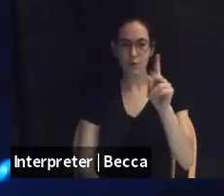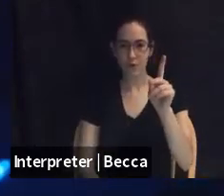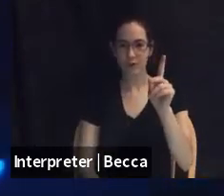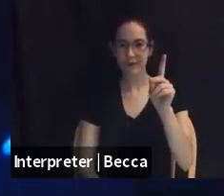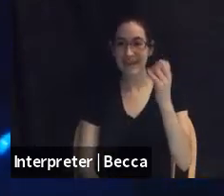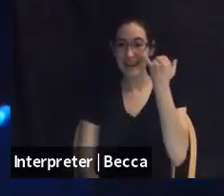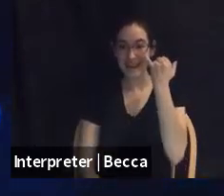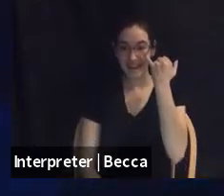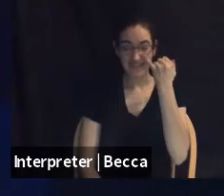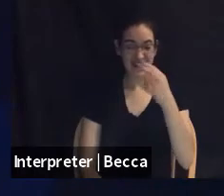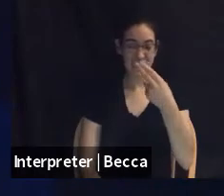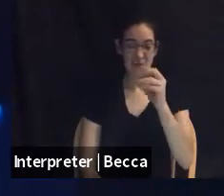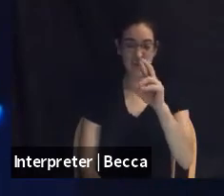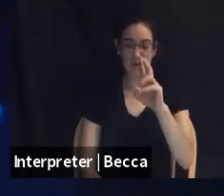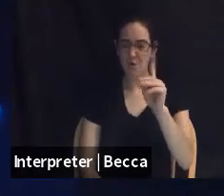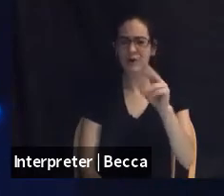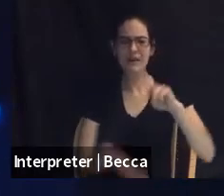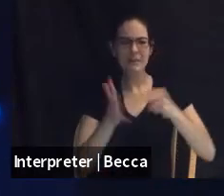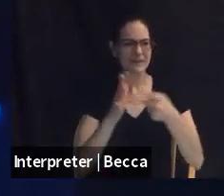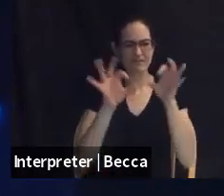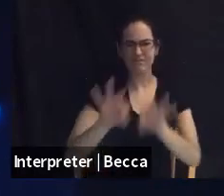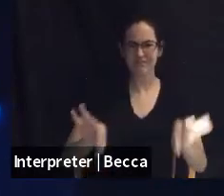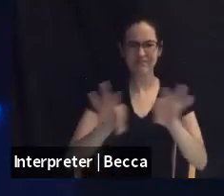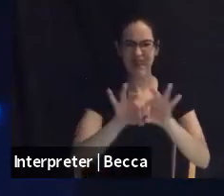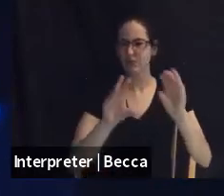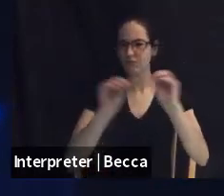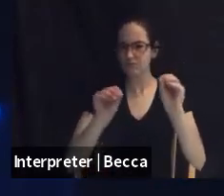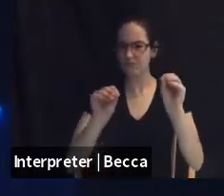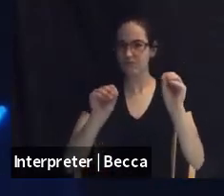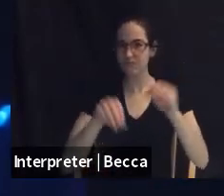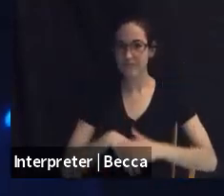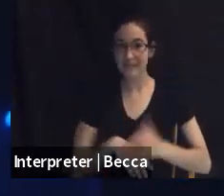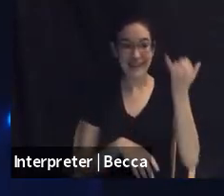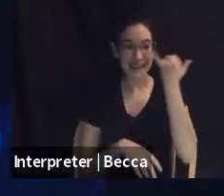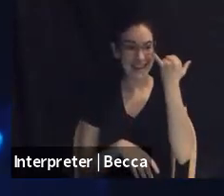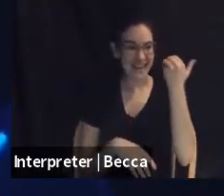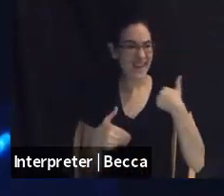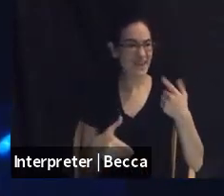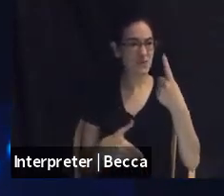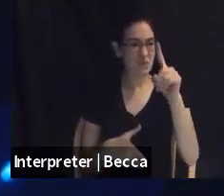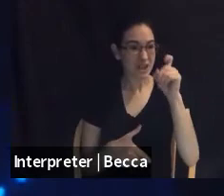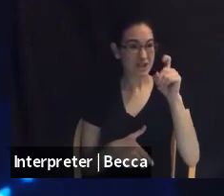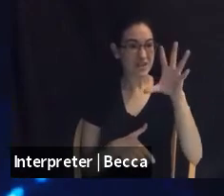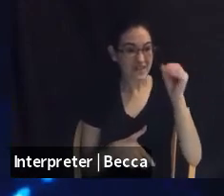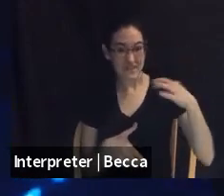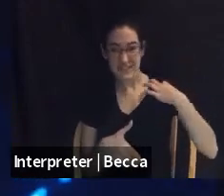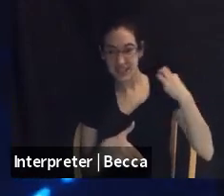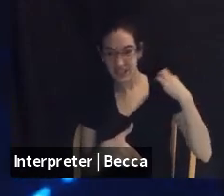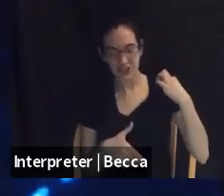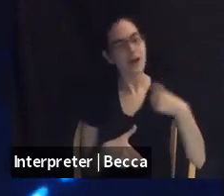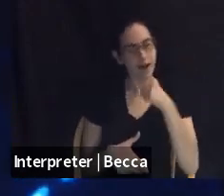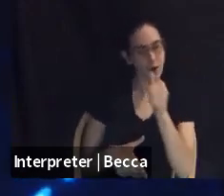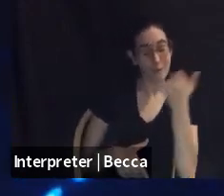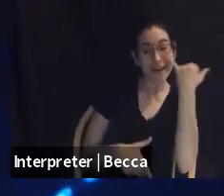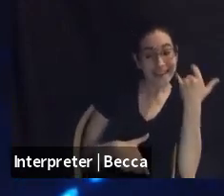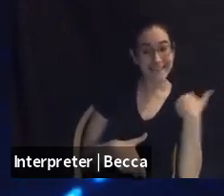no value anymore. The return on investment diminishes. If I have 150 shirts, I don't, but if I had 150